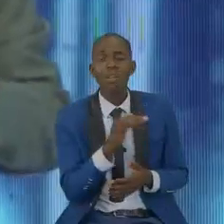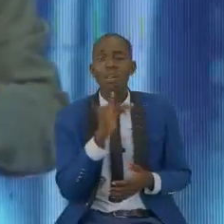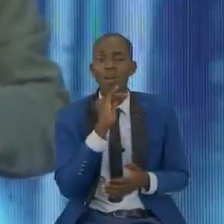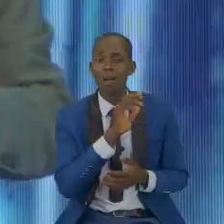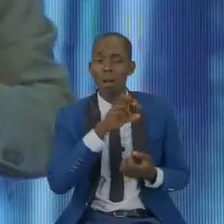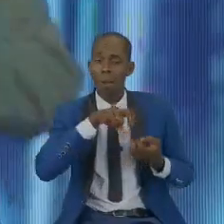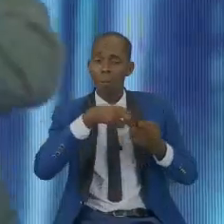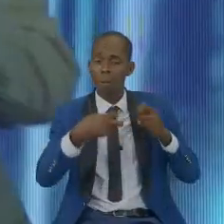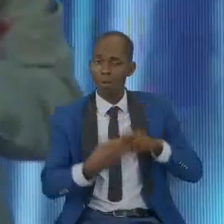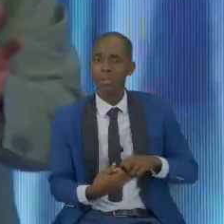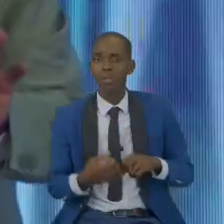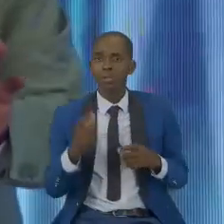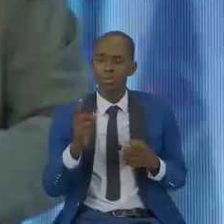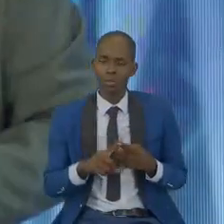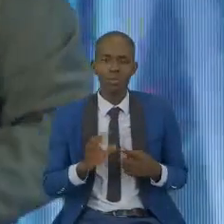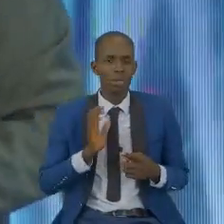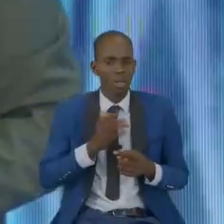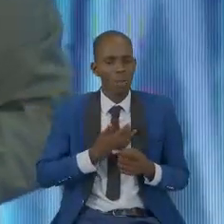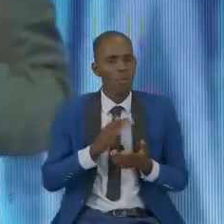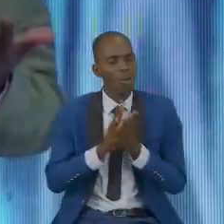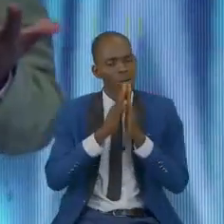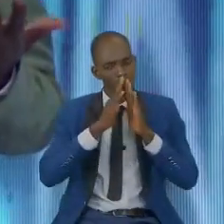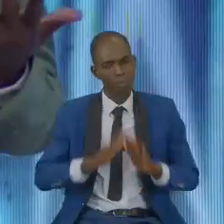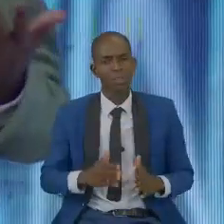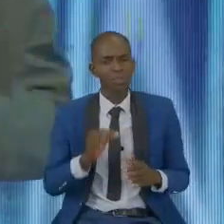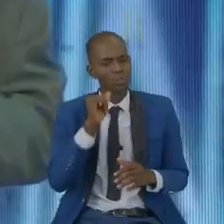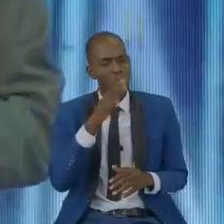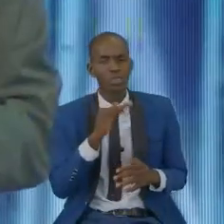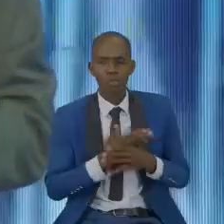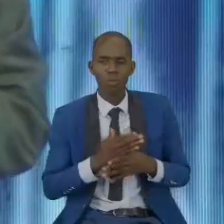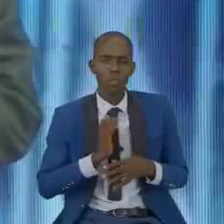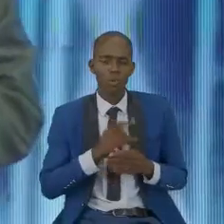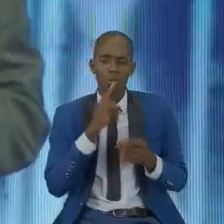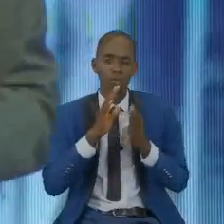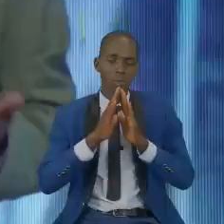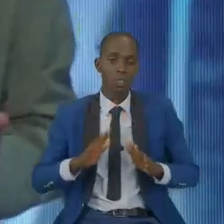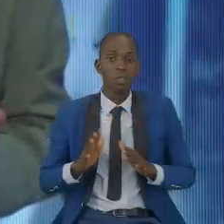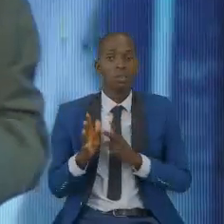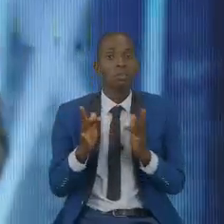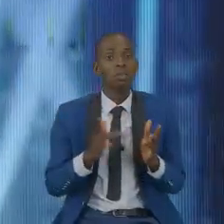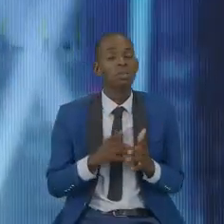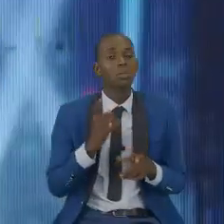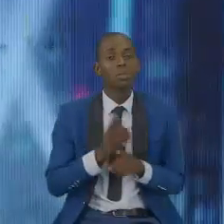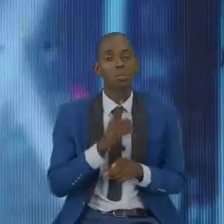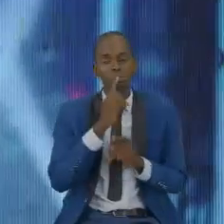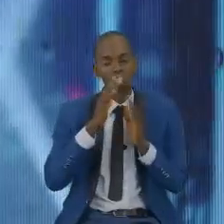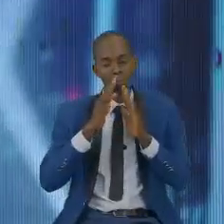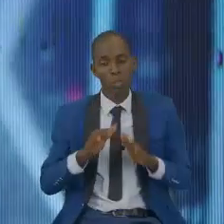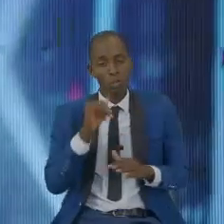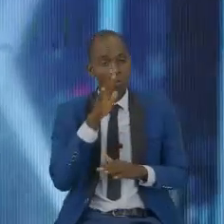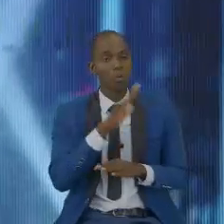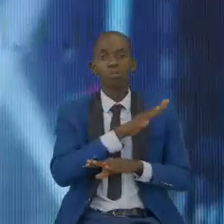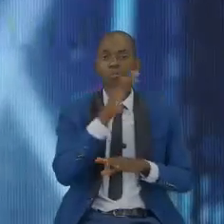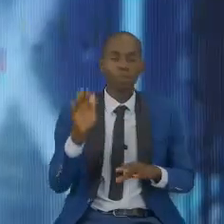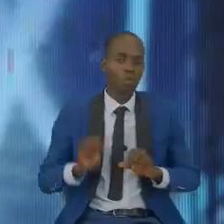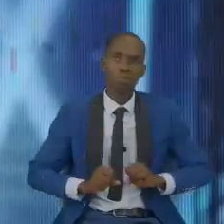our serenity, our peace. And Jesus kept quiet. But the woman will not give up. I will